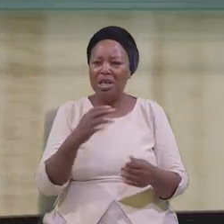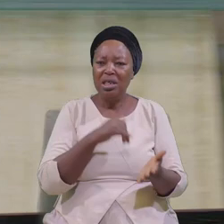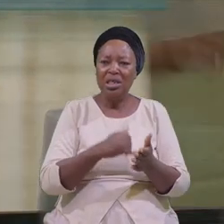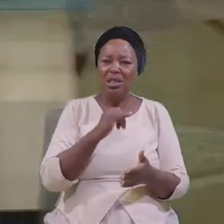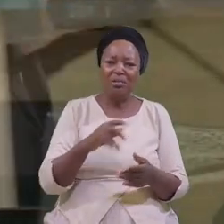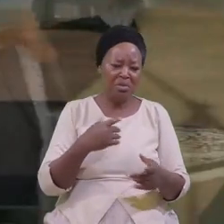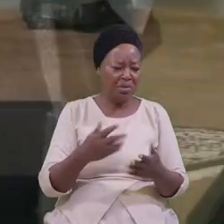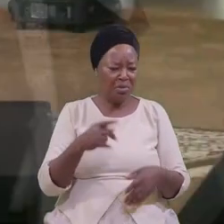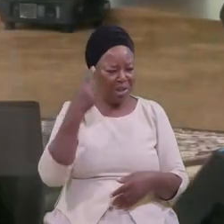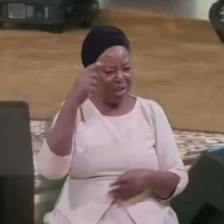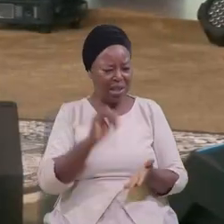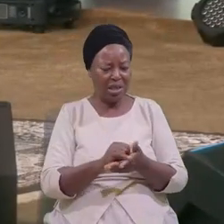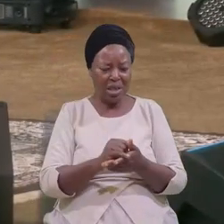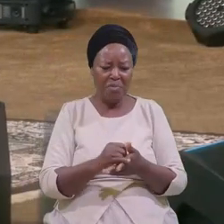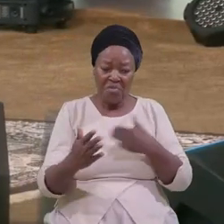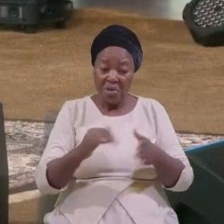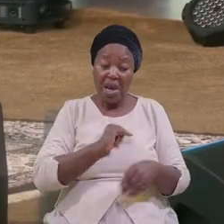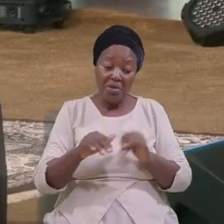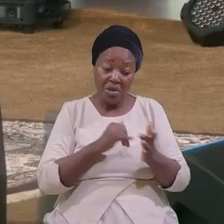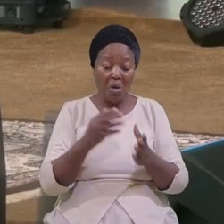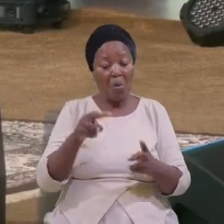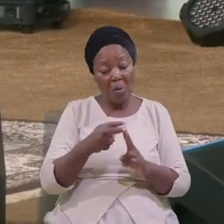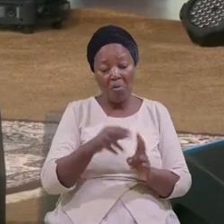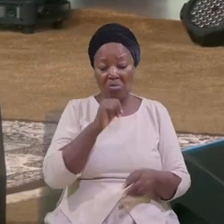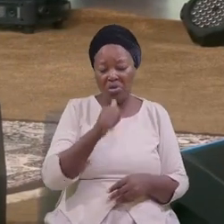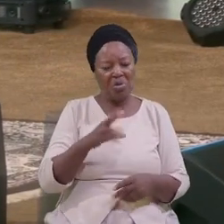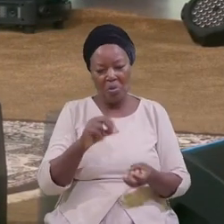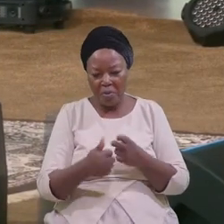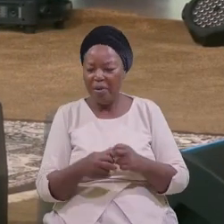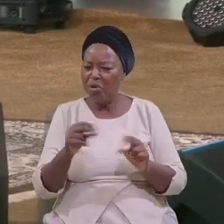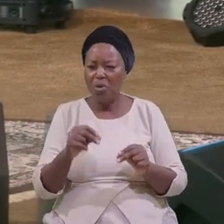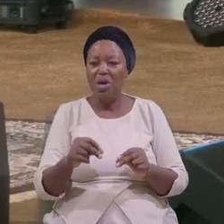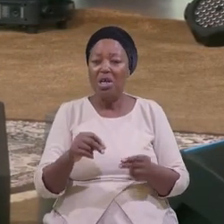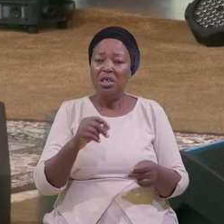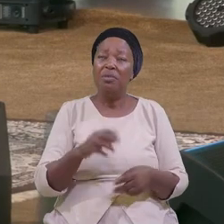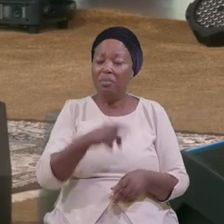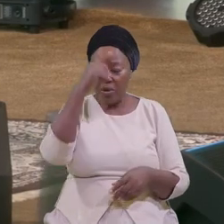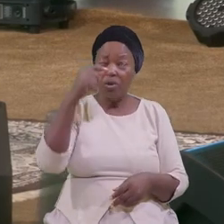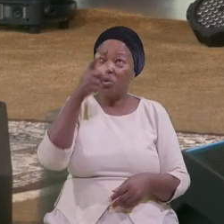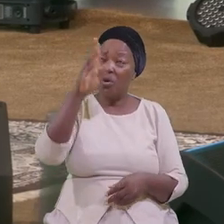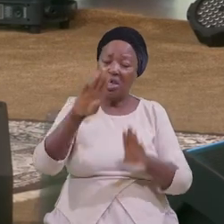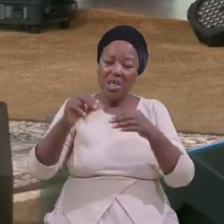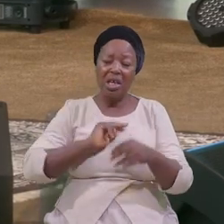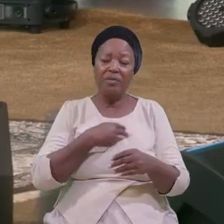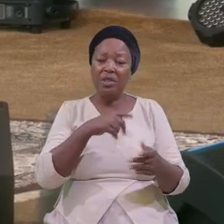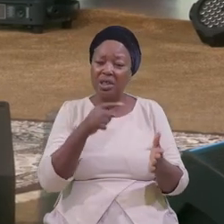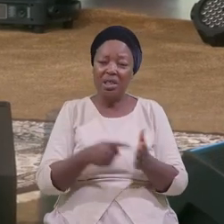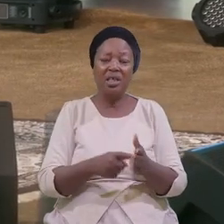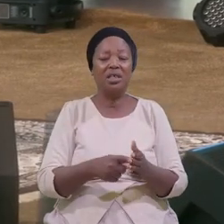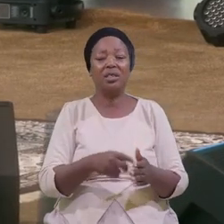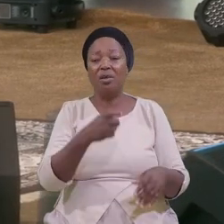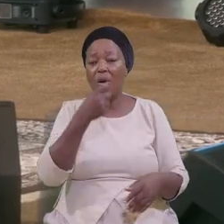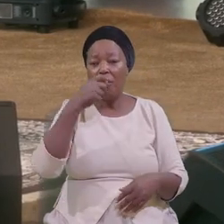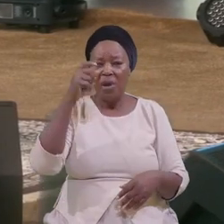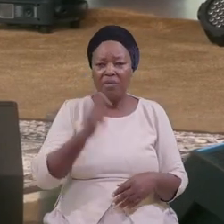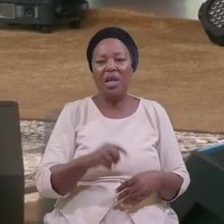I don't do. No, he gives us precepts. He gives us commandments, divine precepts and